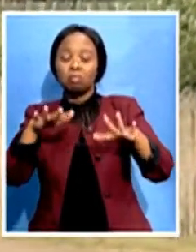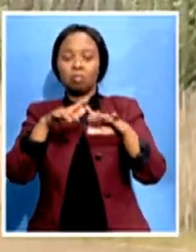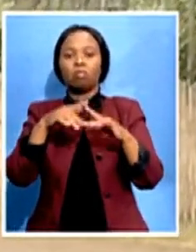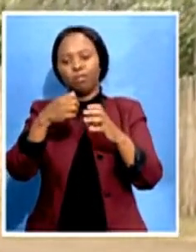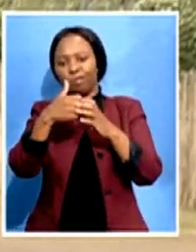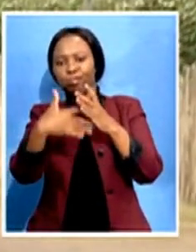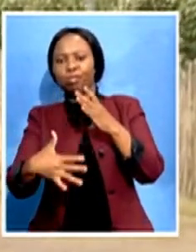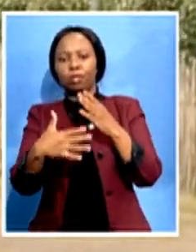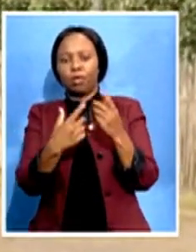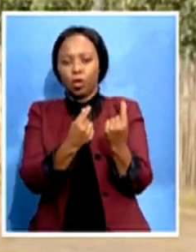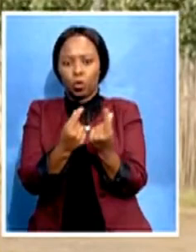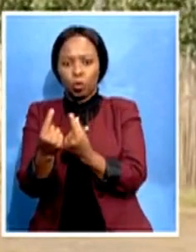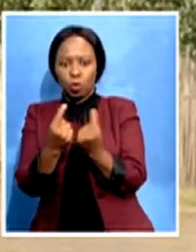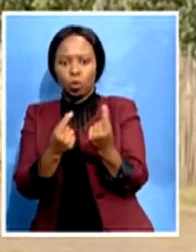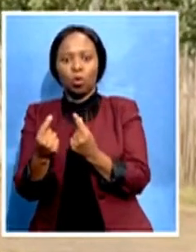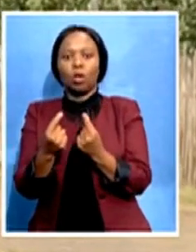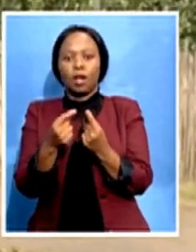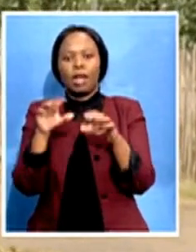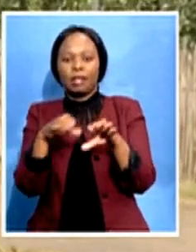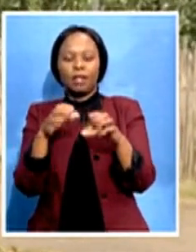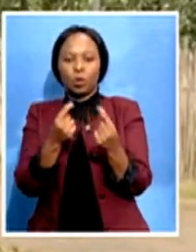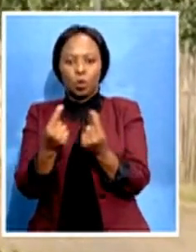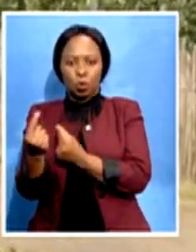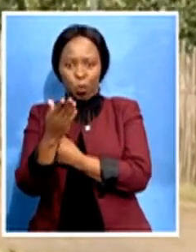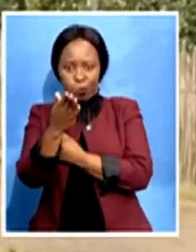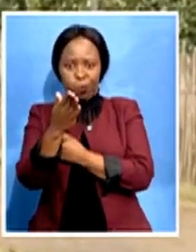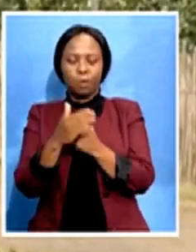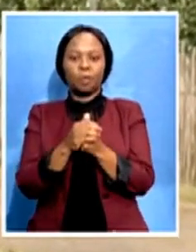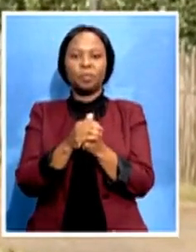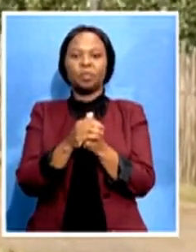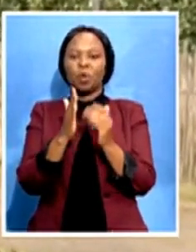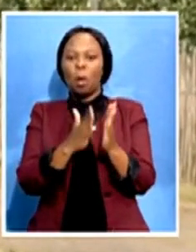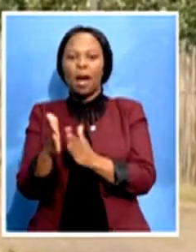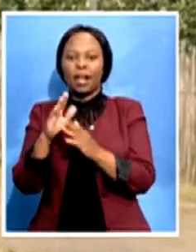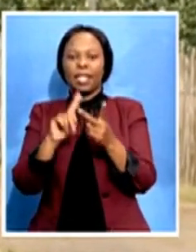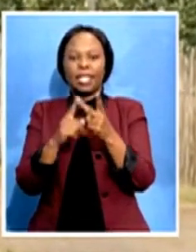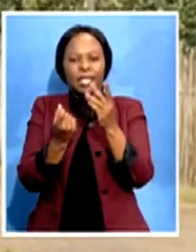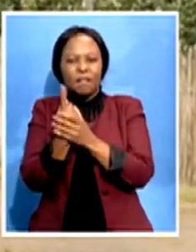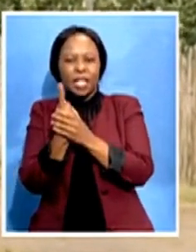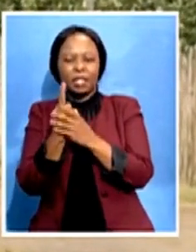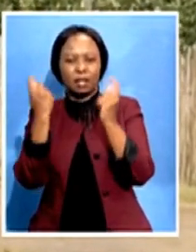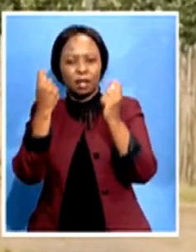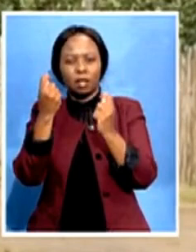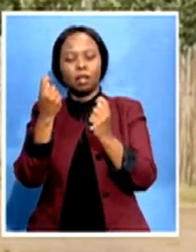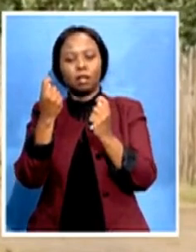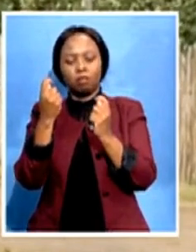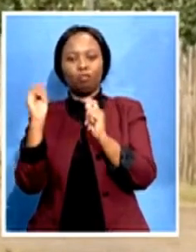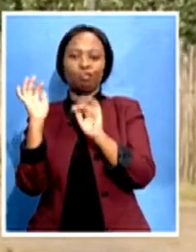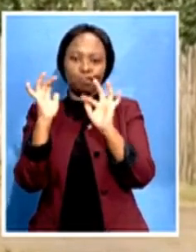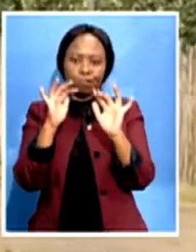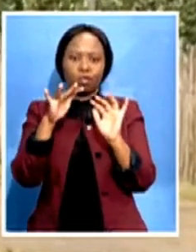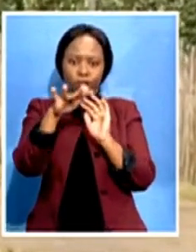of the operations, in terms of the events that are normally held in the royal household. Desiree?